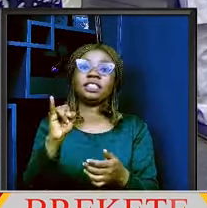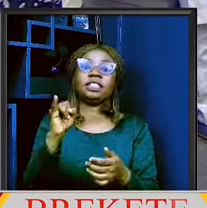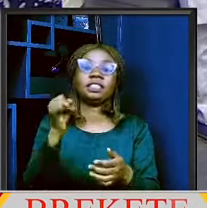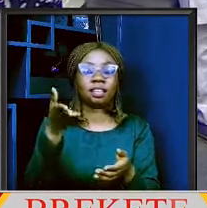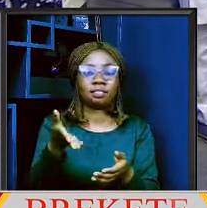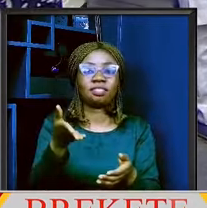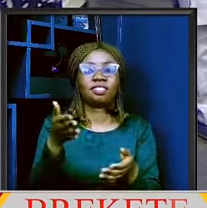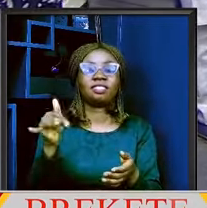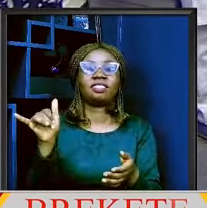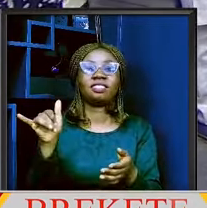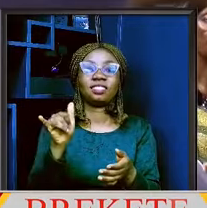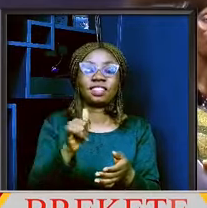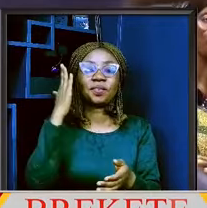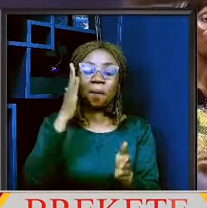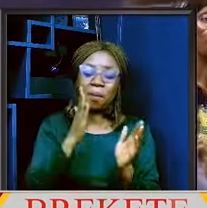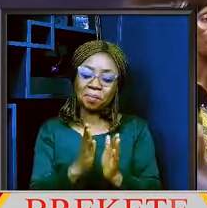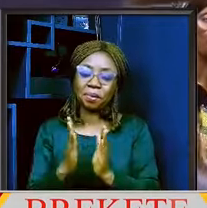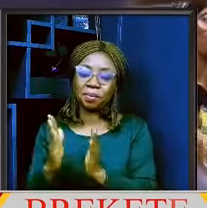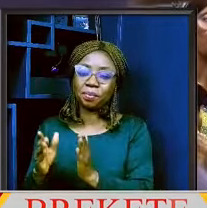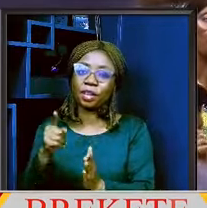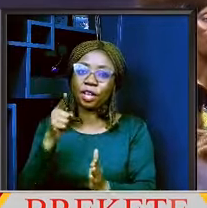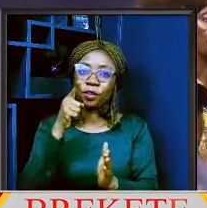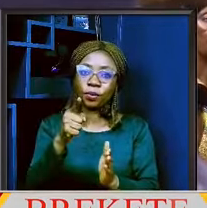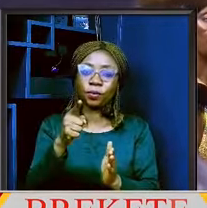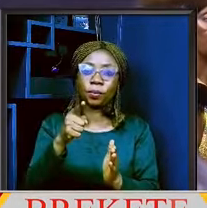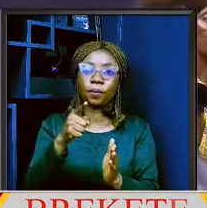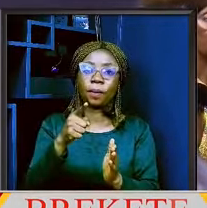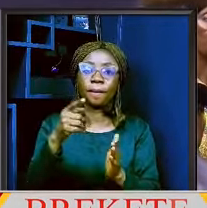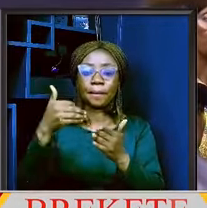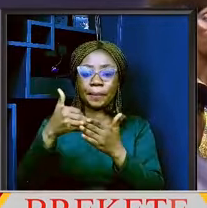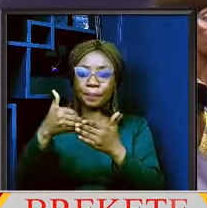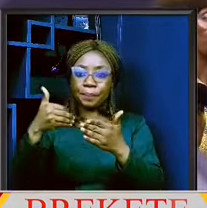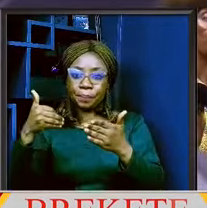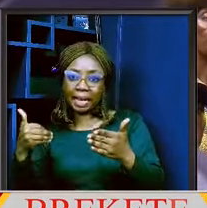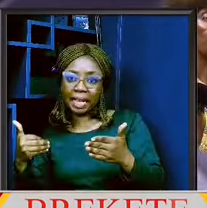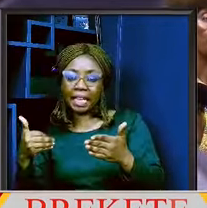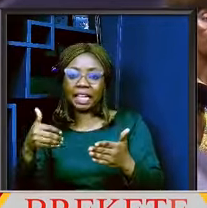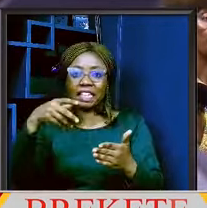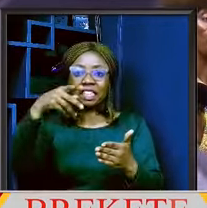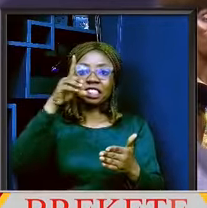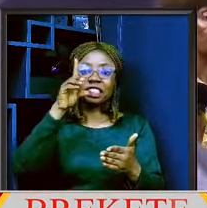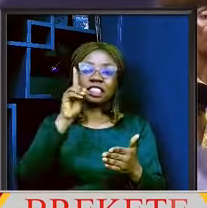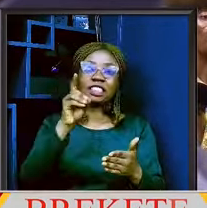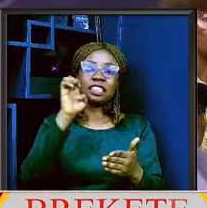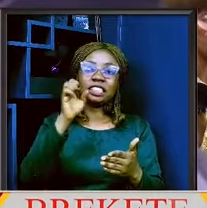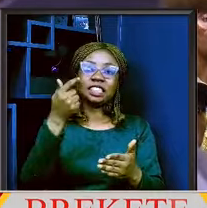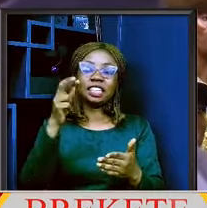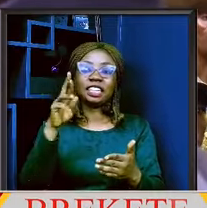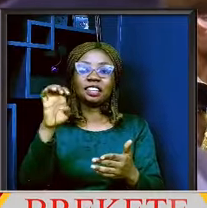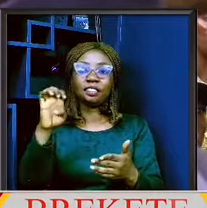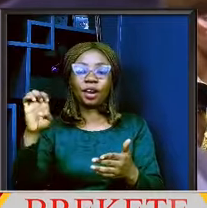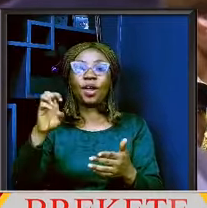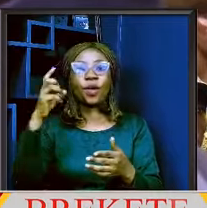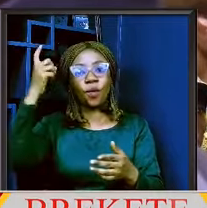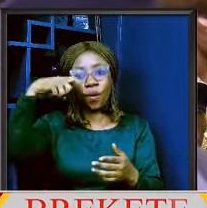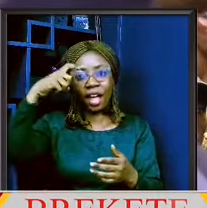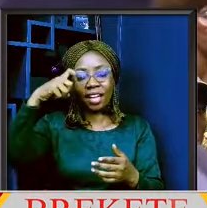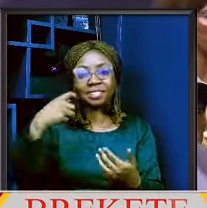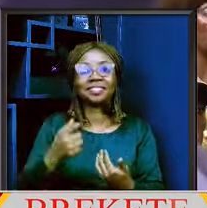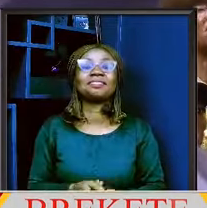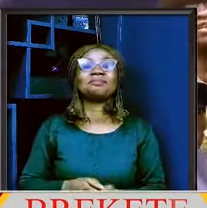They will prepare you pre-degree wise. I don't know whether I want to understand.